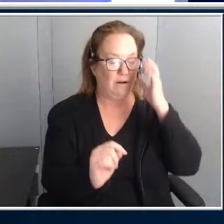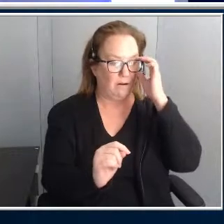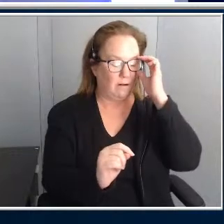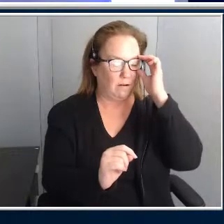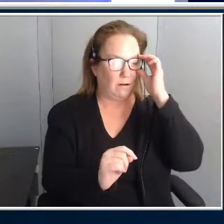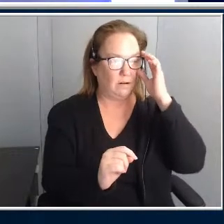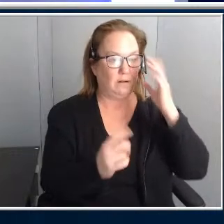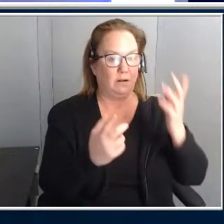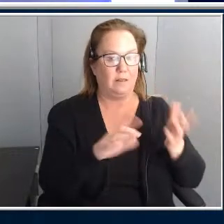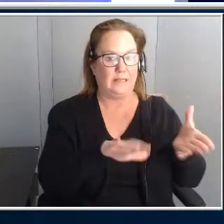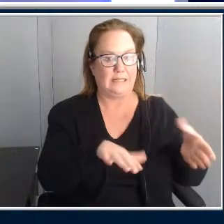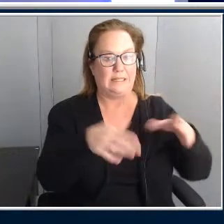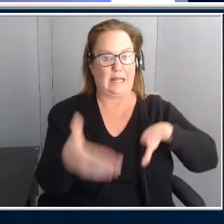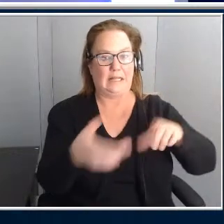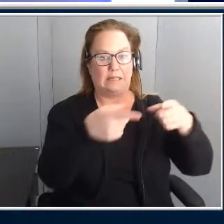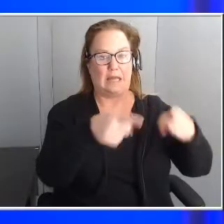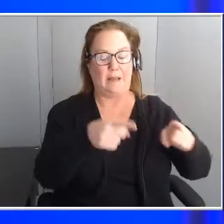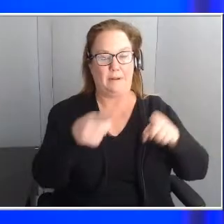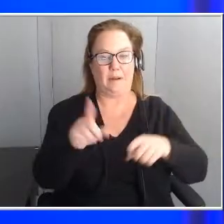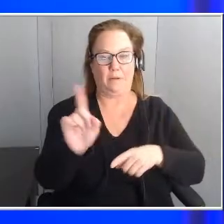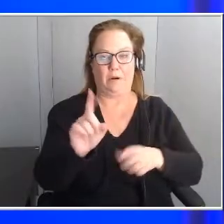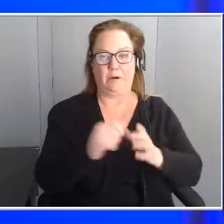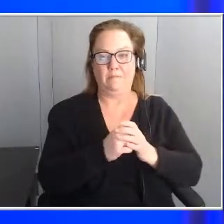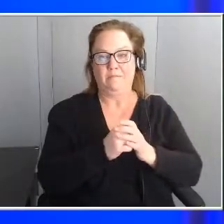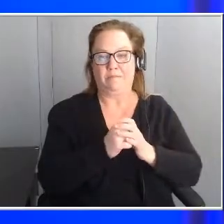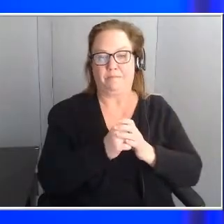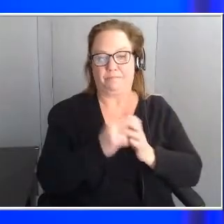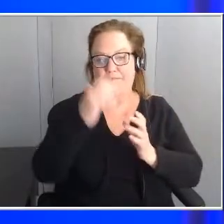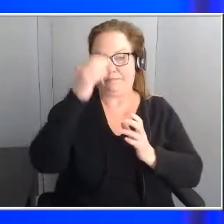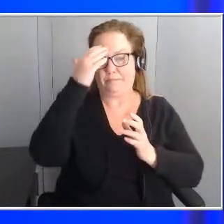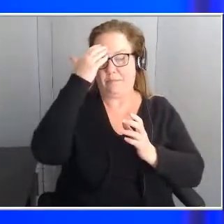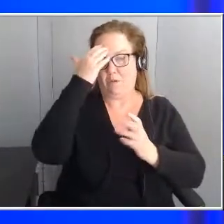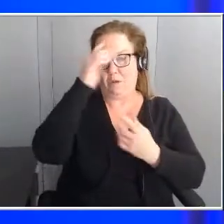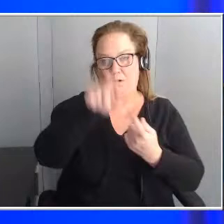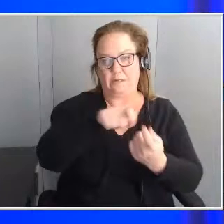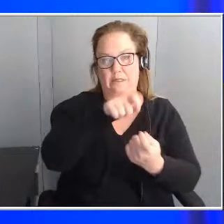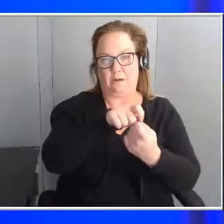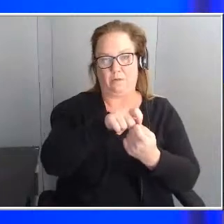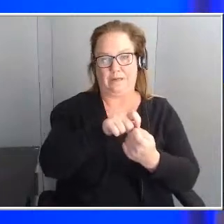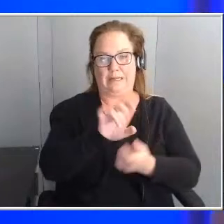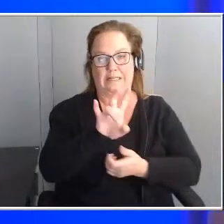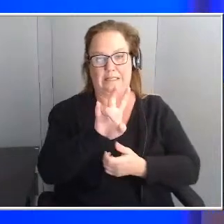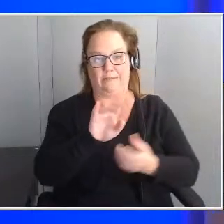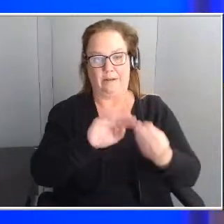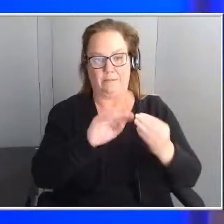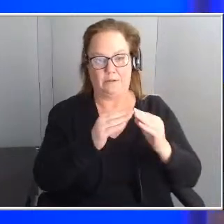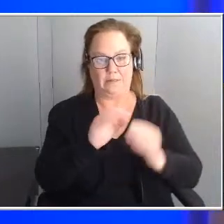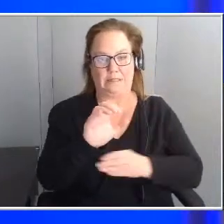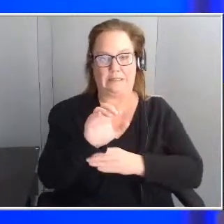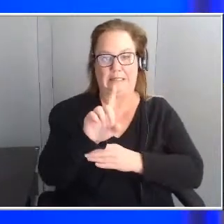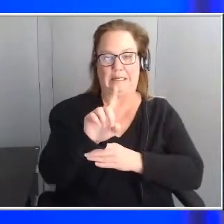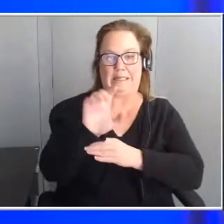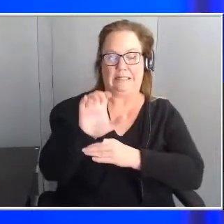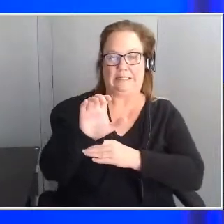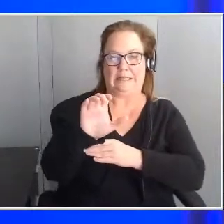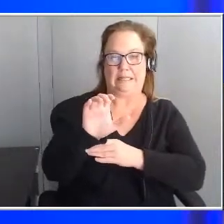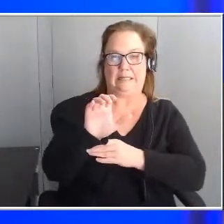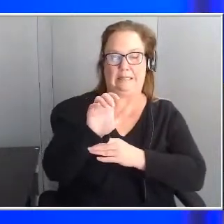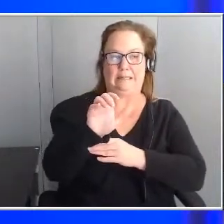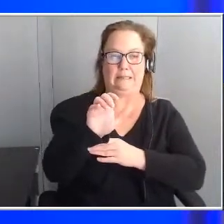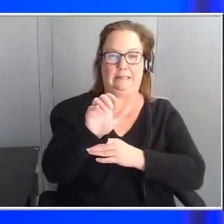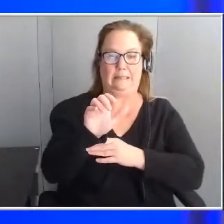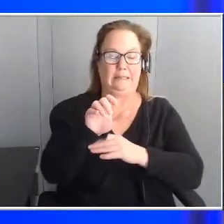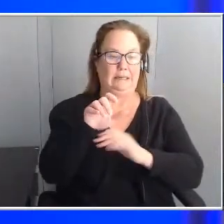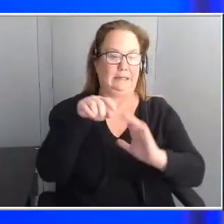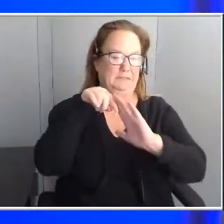those deaths happening? Well, we don't know exactly yet. When the numbers are small like they are right now, the CDC usually kind of keeps those